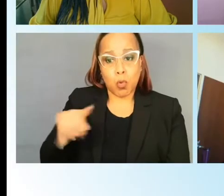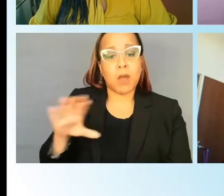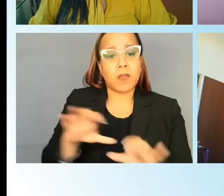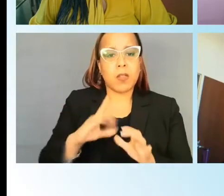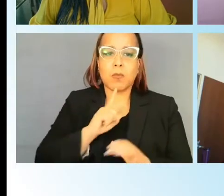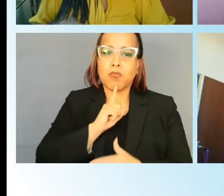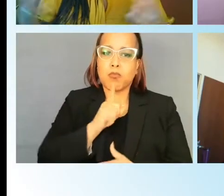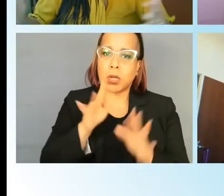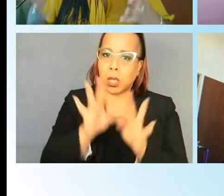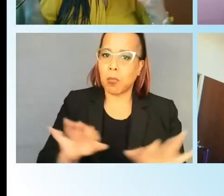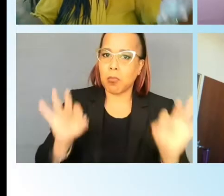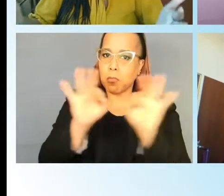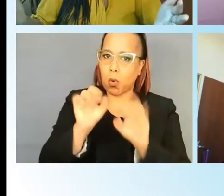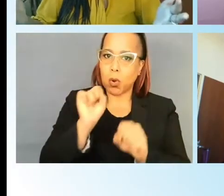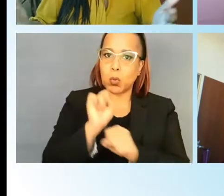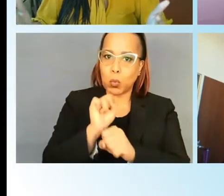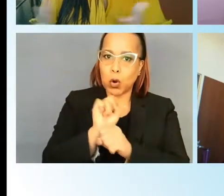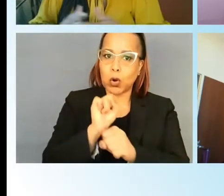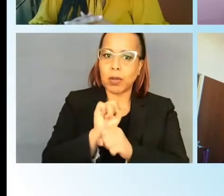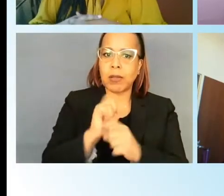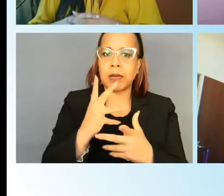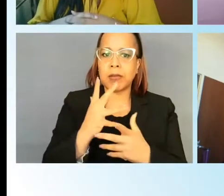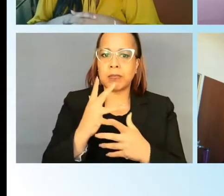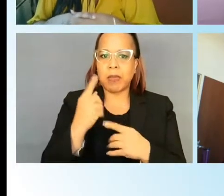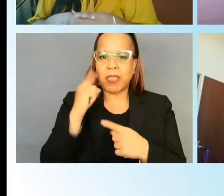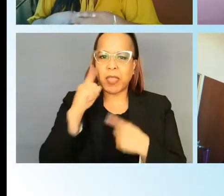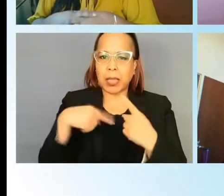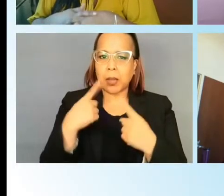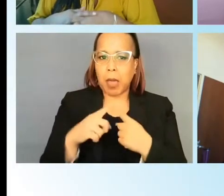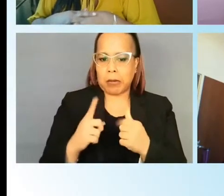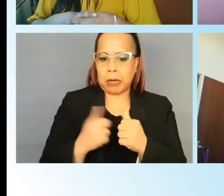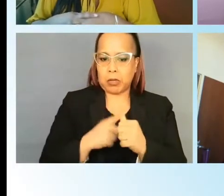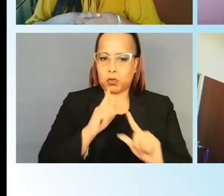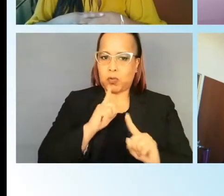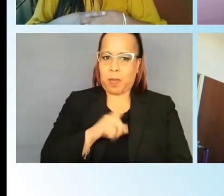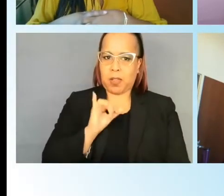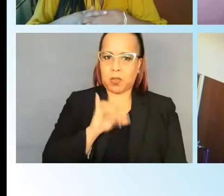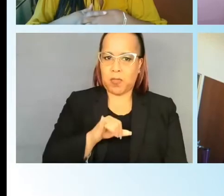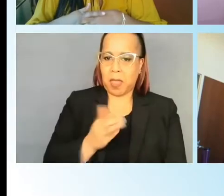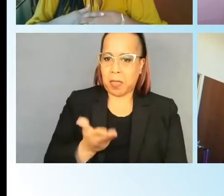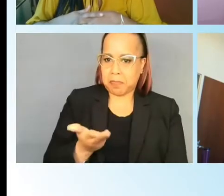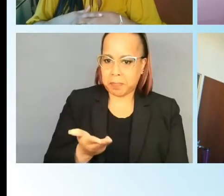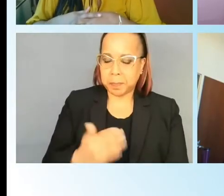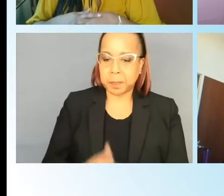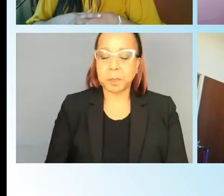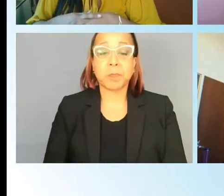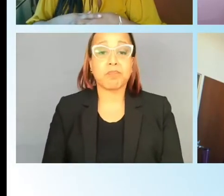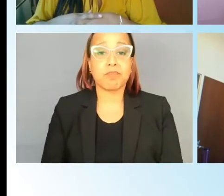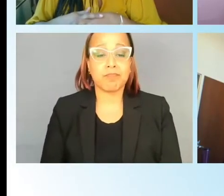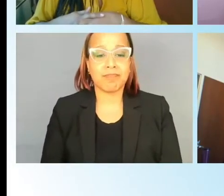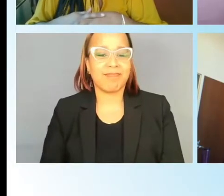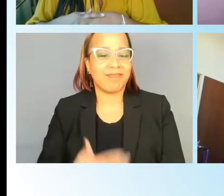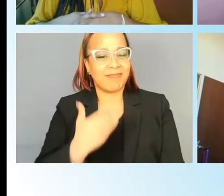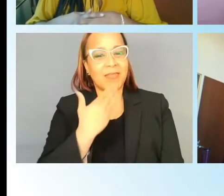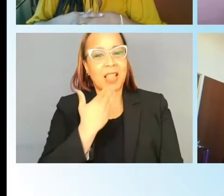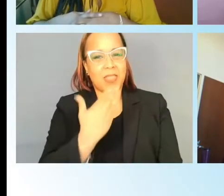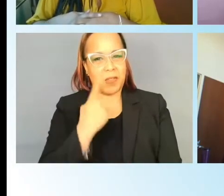important work in thinking about at least an initial response to that. Yes, thanks for that